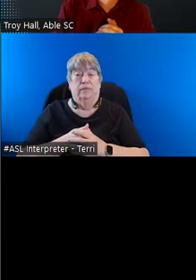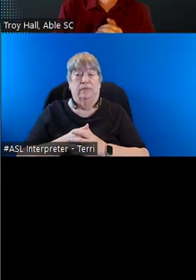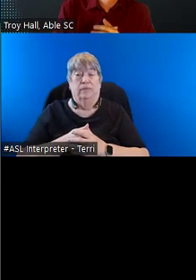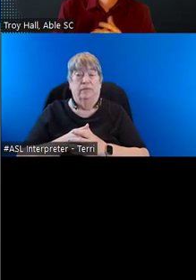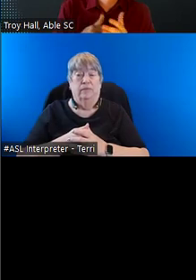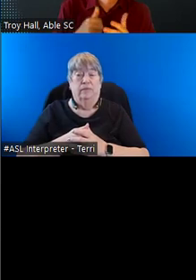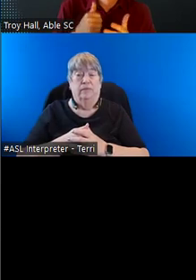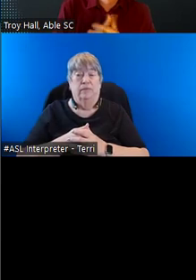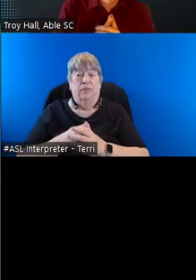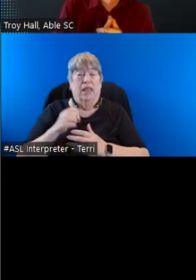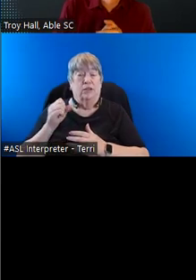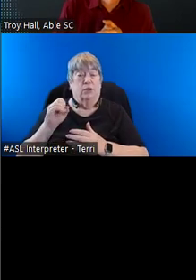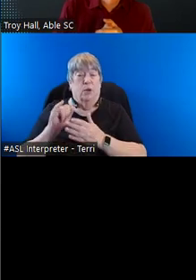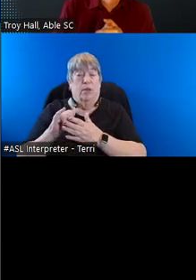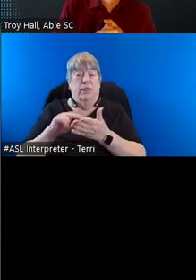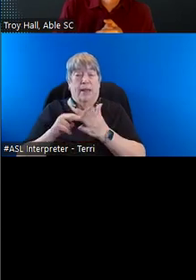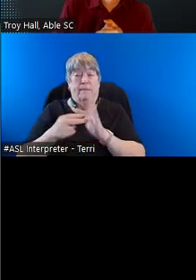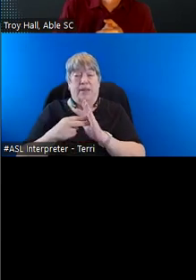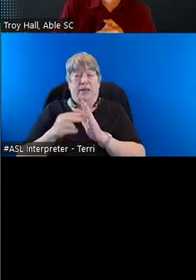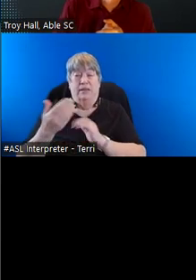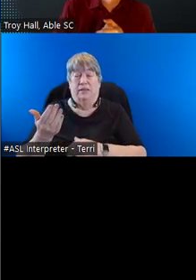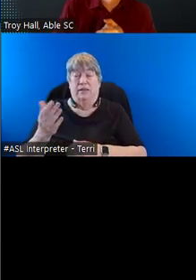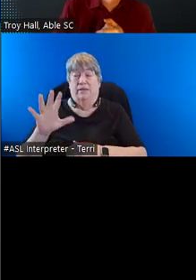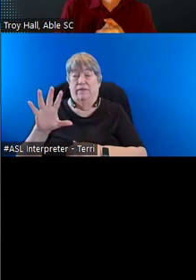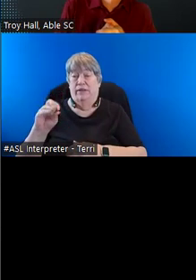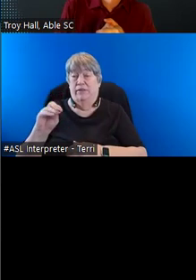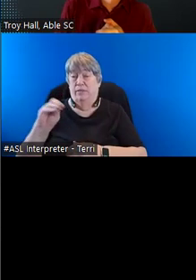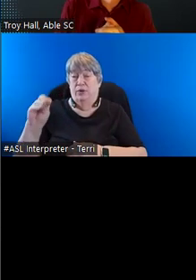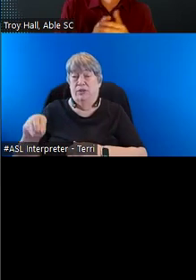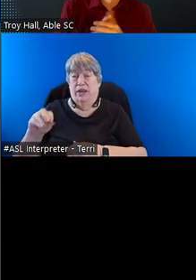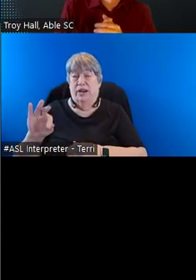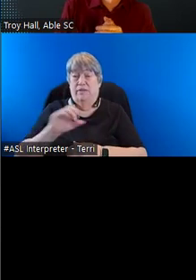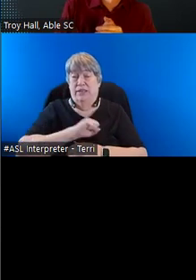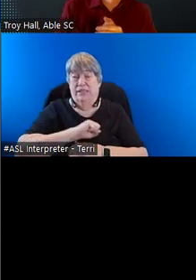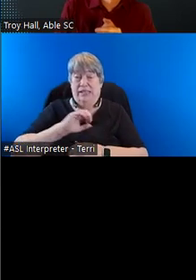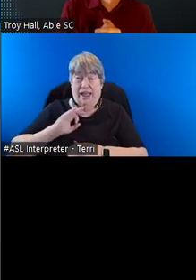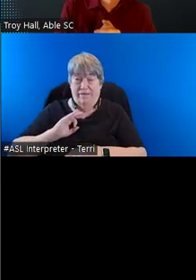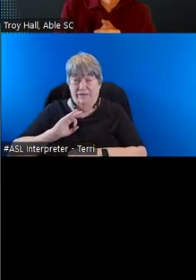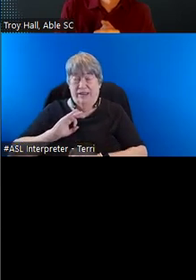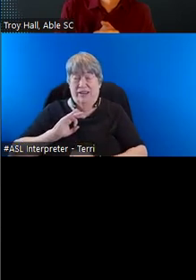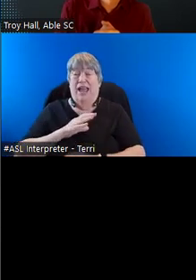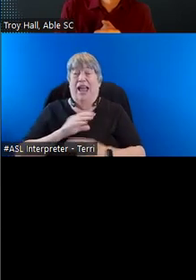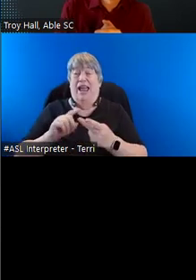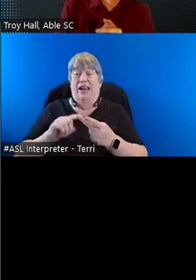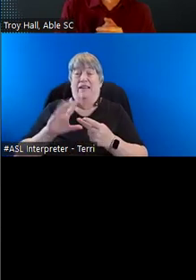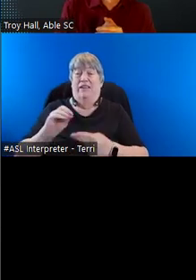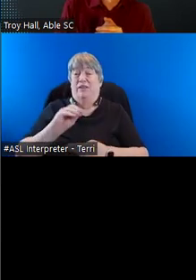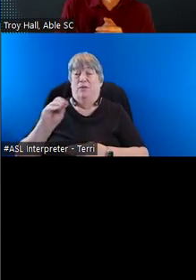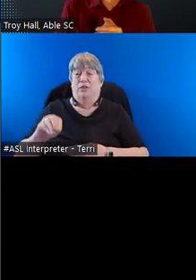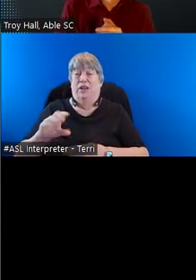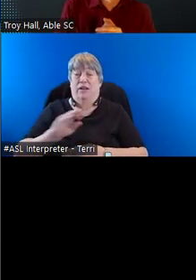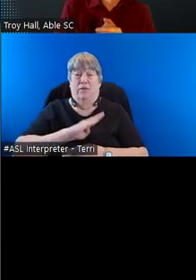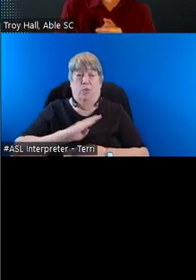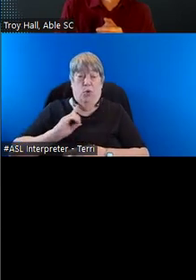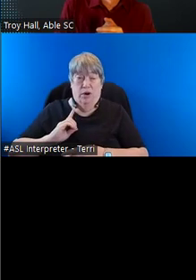So that means 50% of staff and 50% of the governing board have to be people